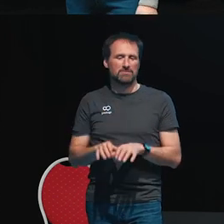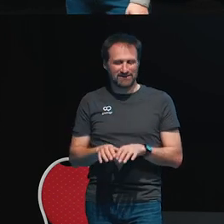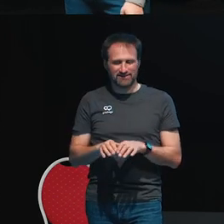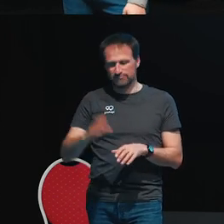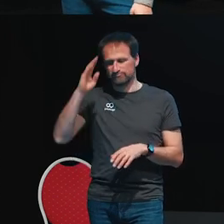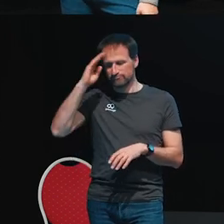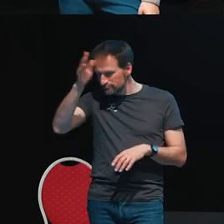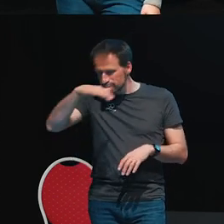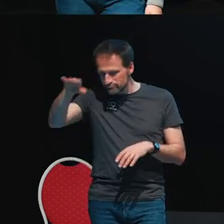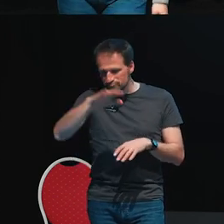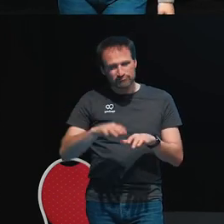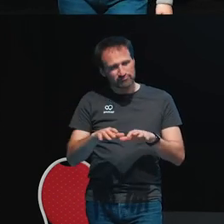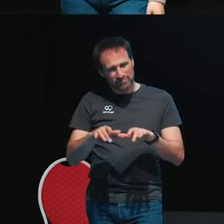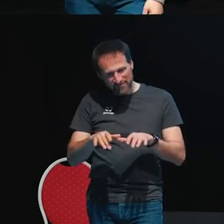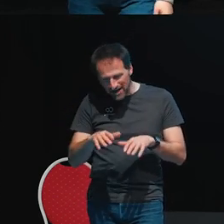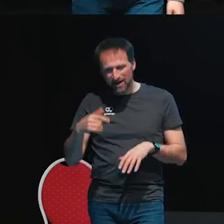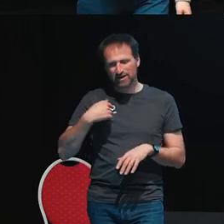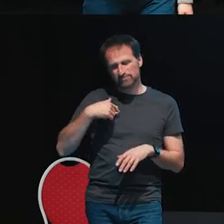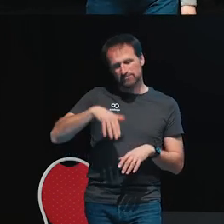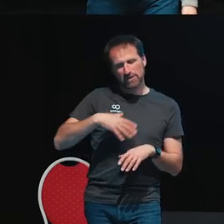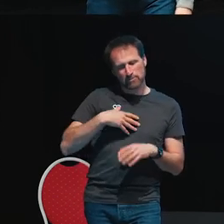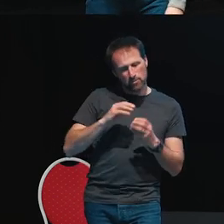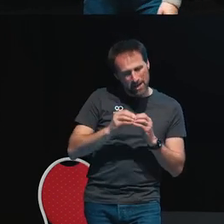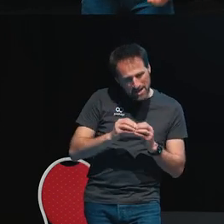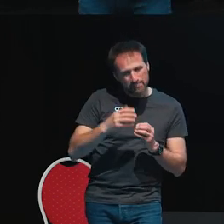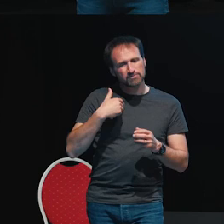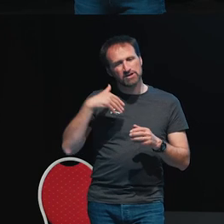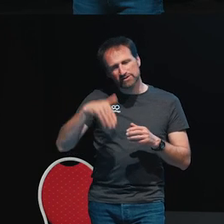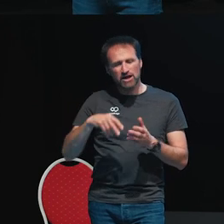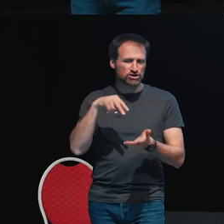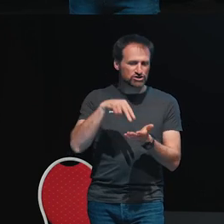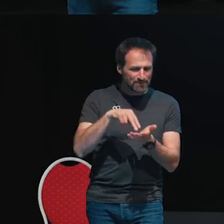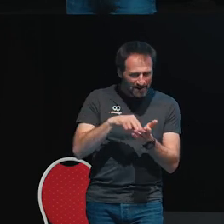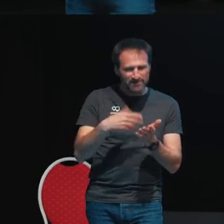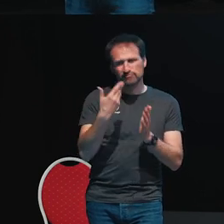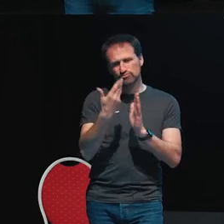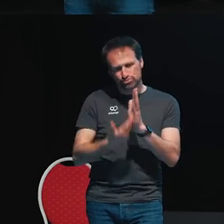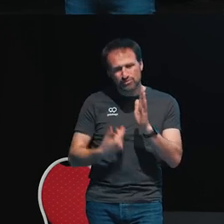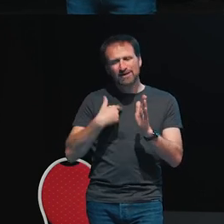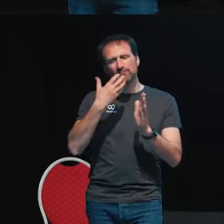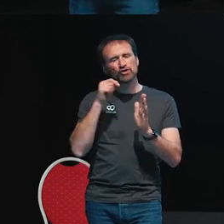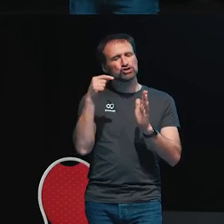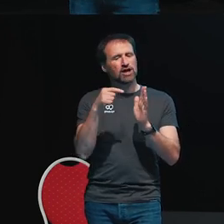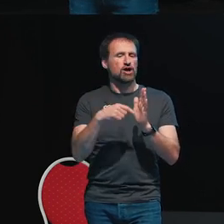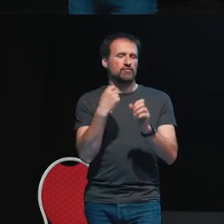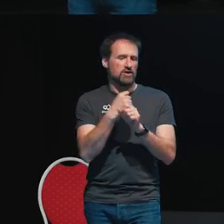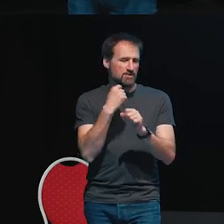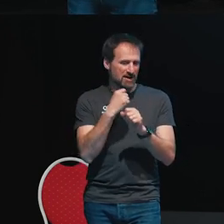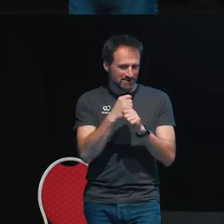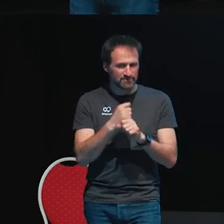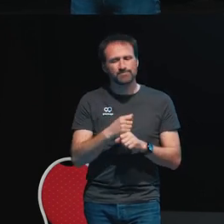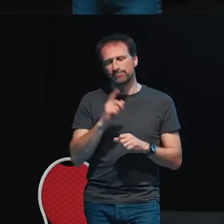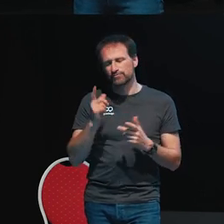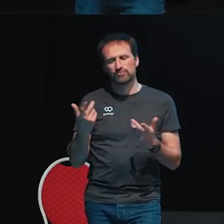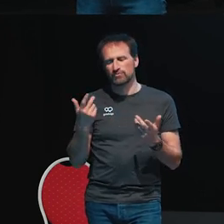document about problem statement. And I would like to work on it. And then given that like, you know, nobody disagrees massively